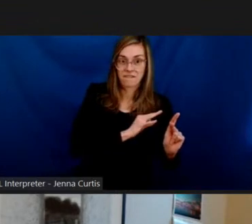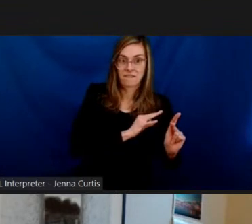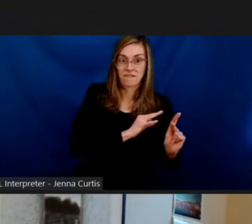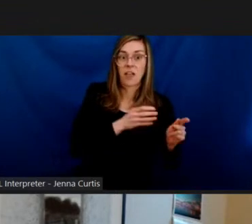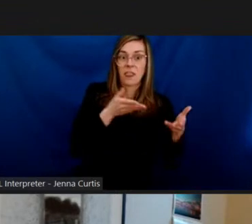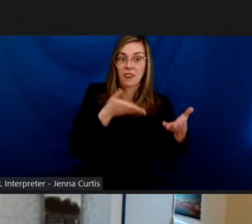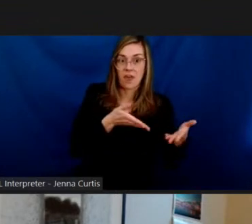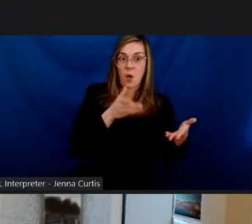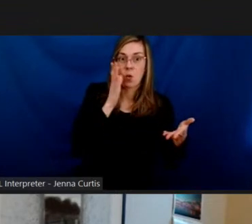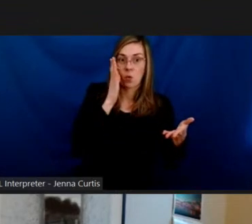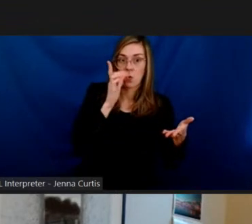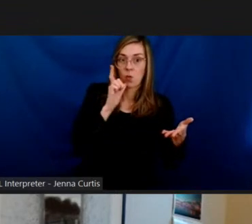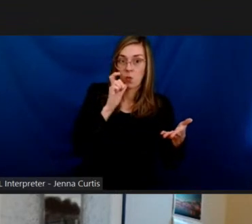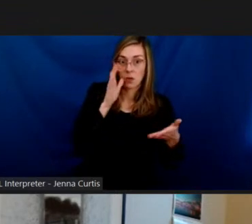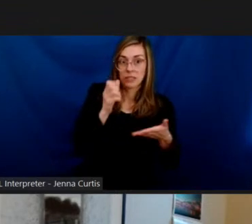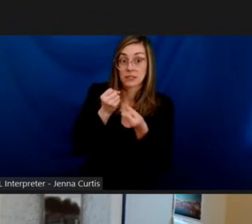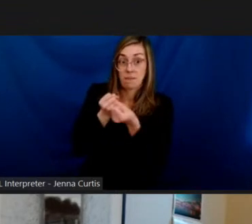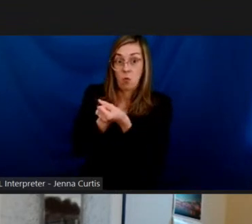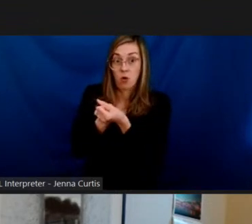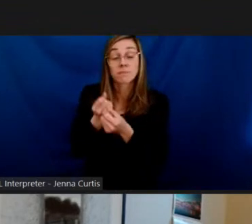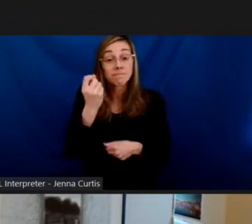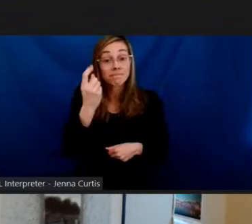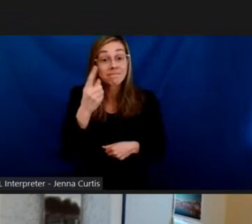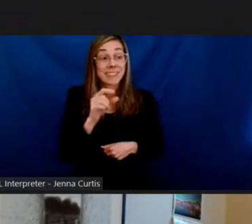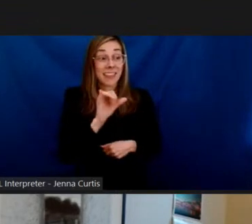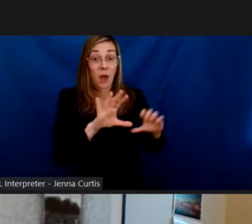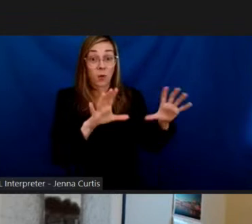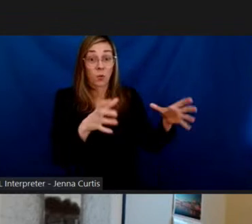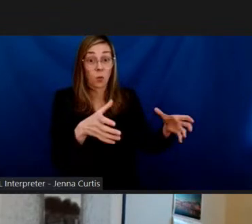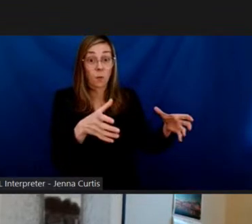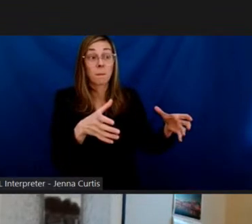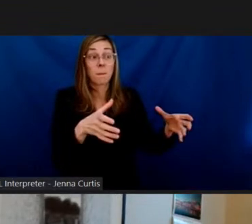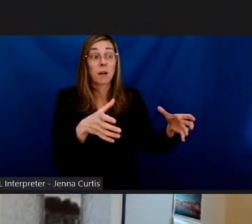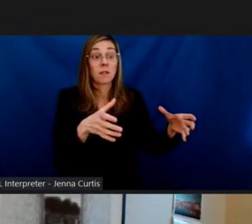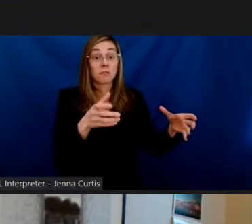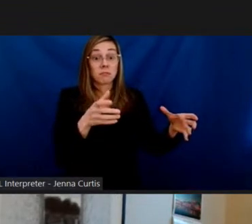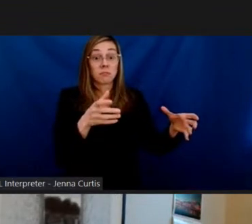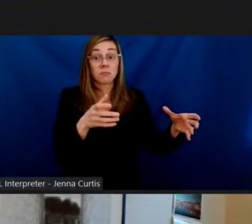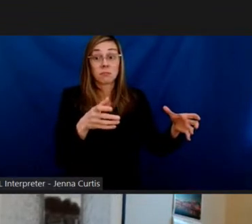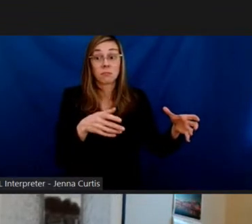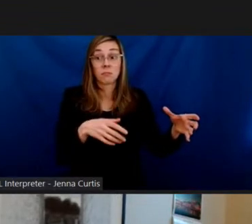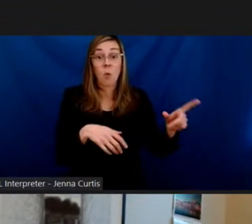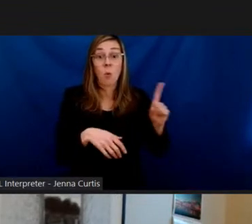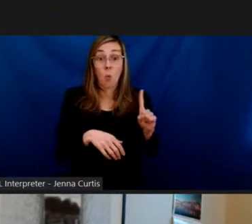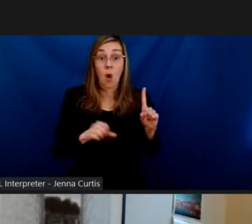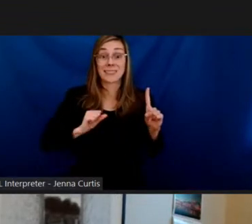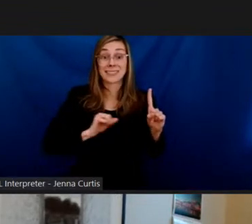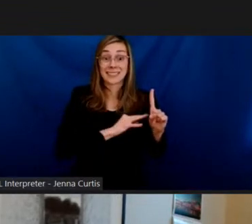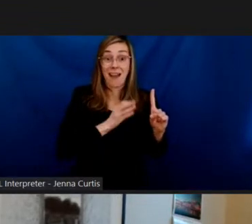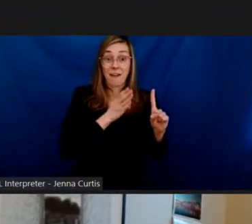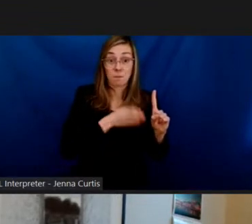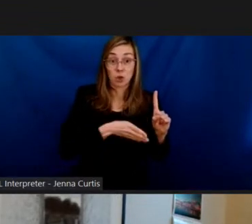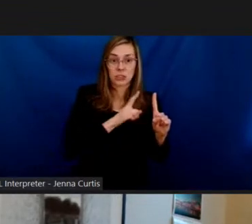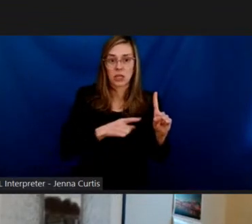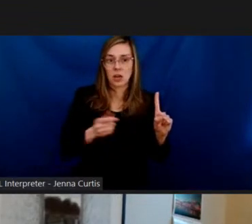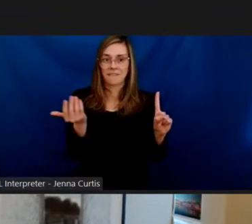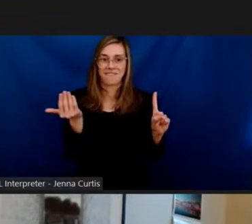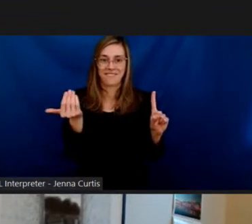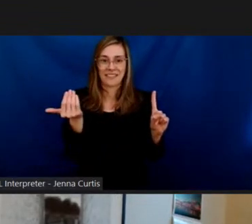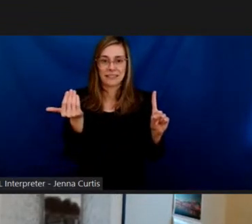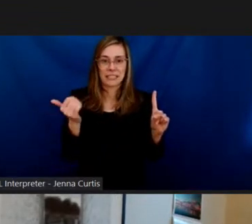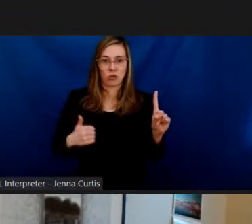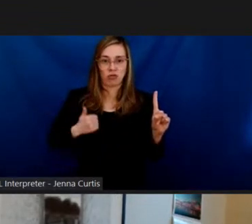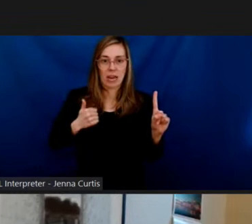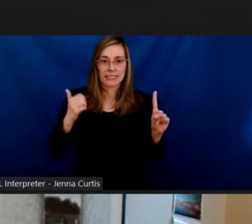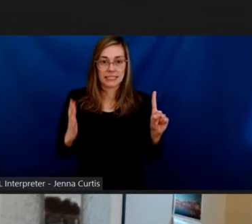accountability. This encampment will be staffed at a ratio of 1 personnel per 15 residents. Typically, it's